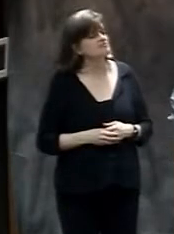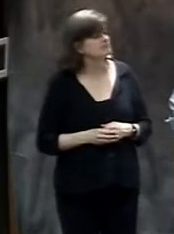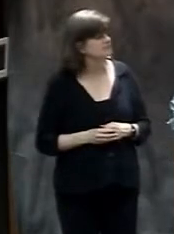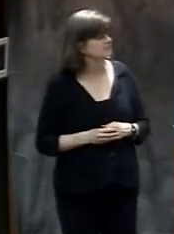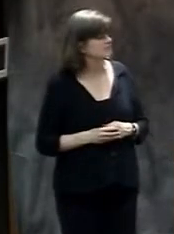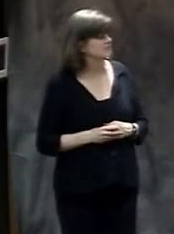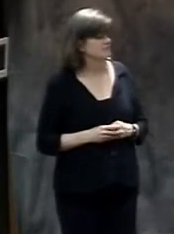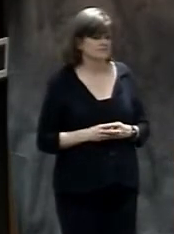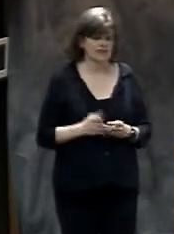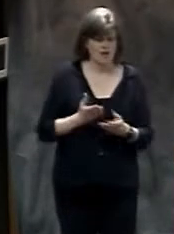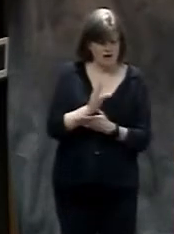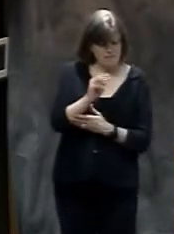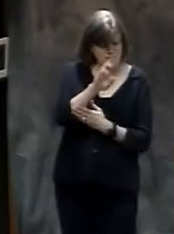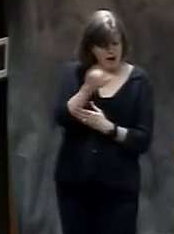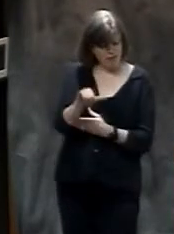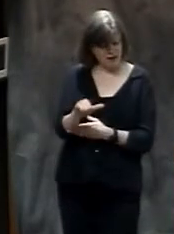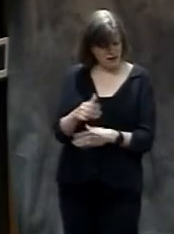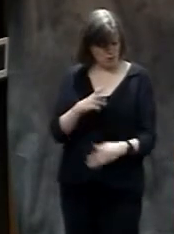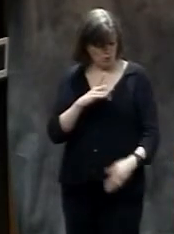All right, Mary.